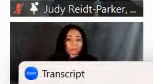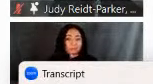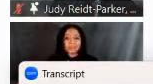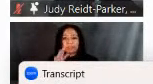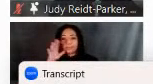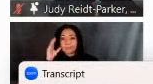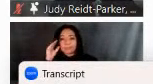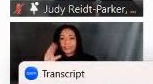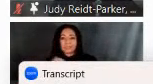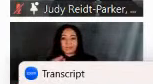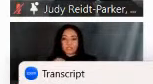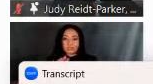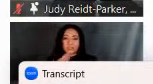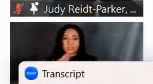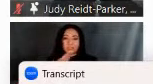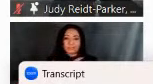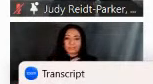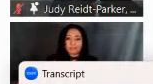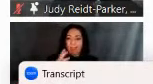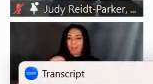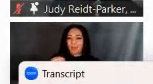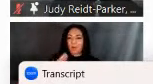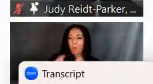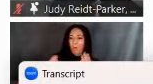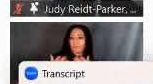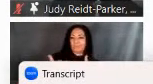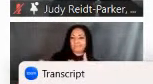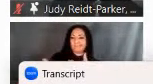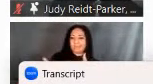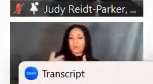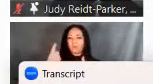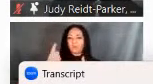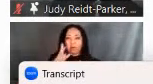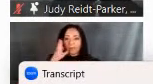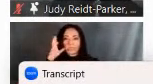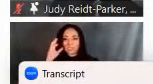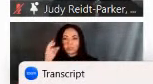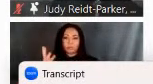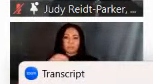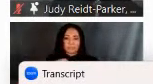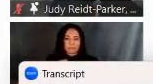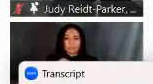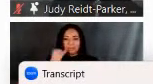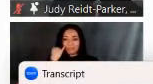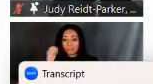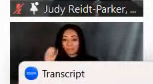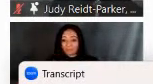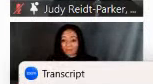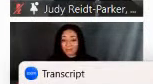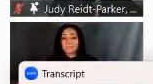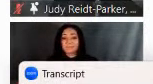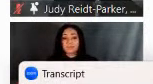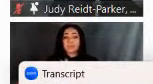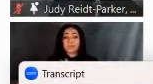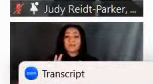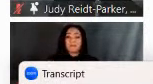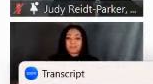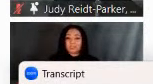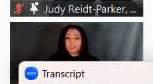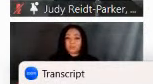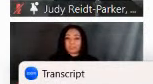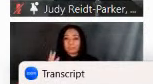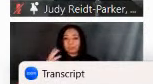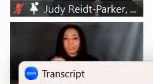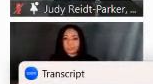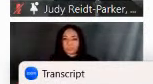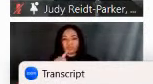and an open door policy for parents to participate as they can. Family and community engagement are a critical